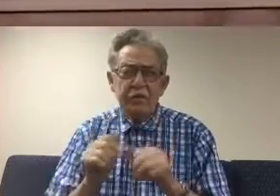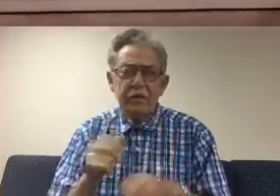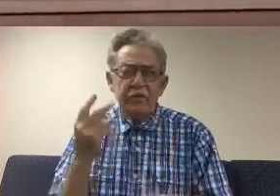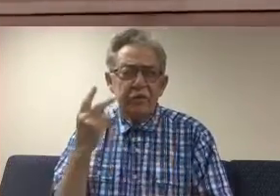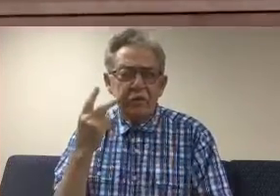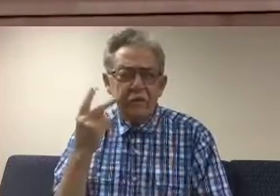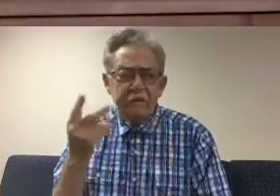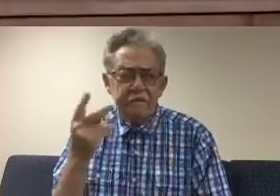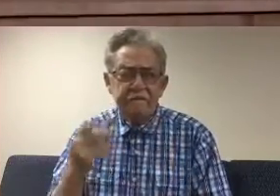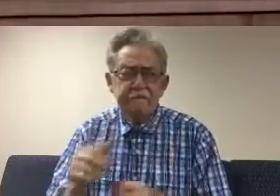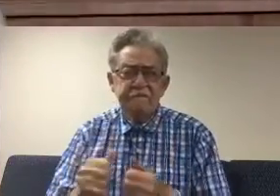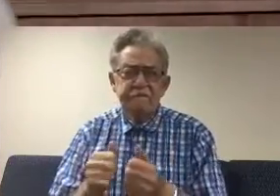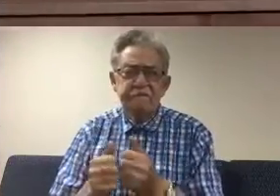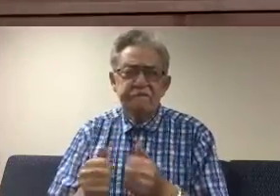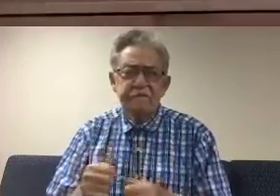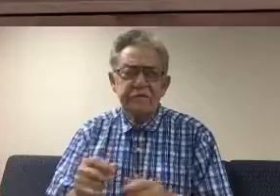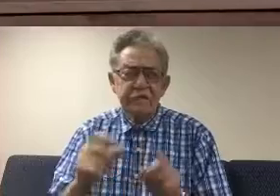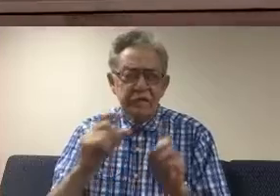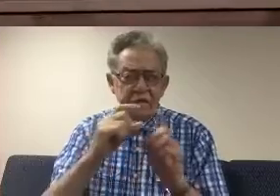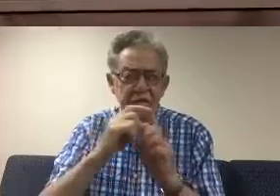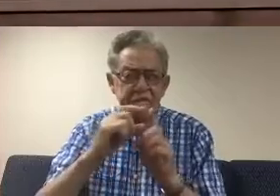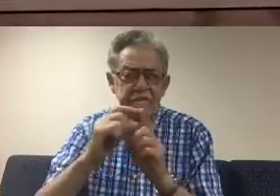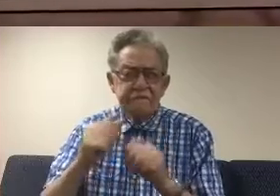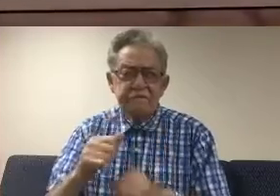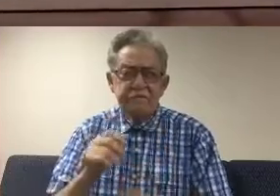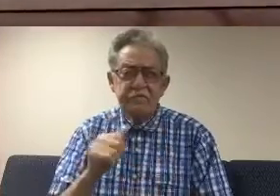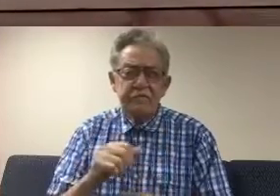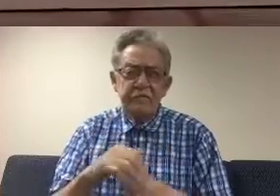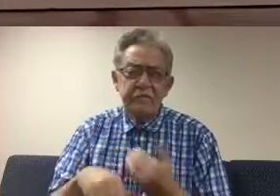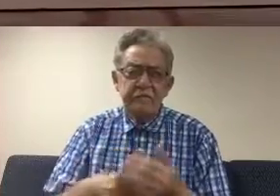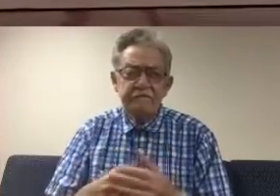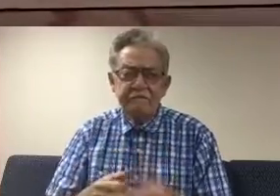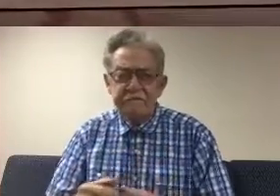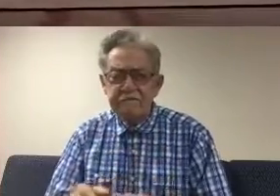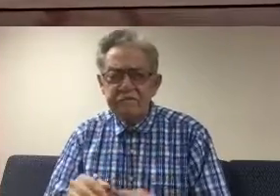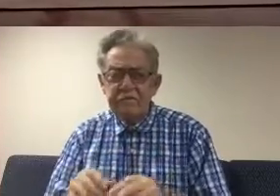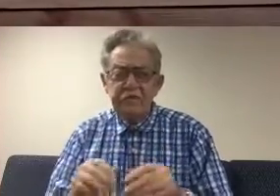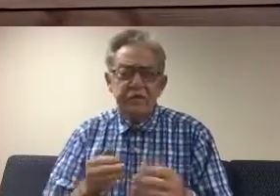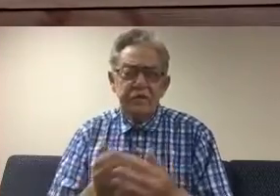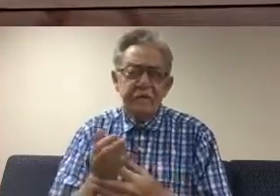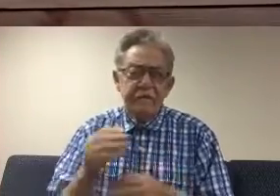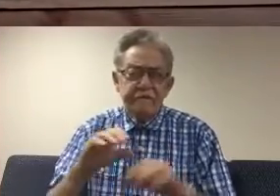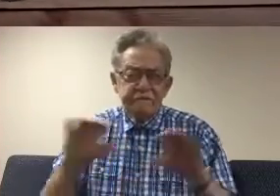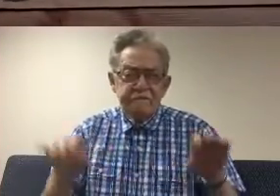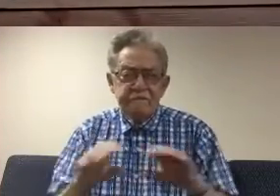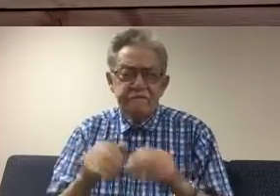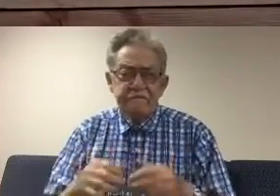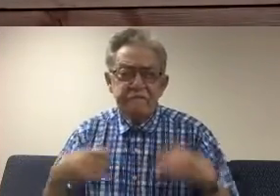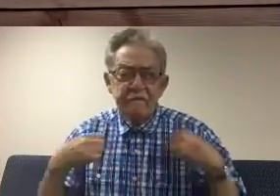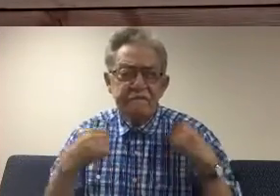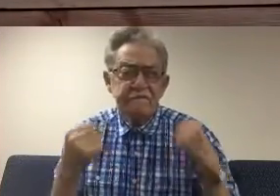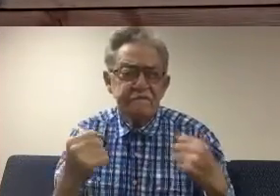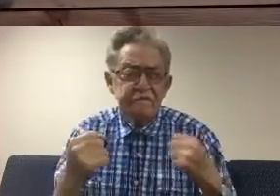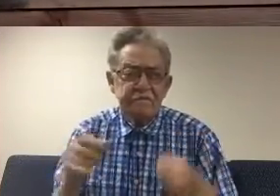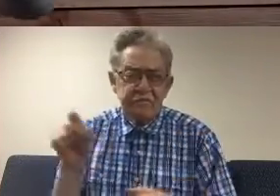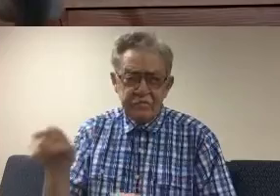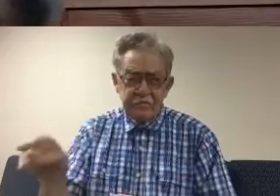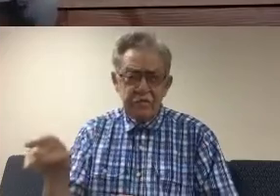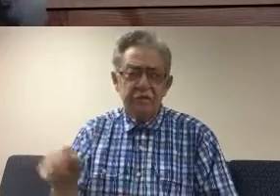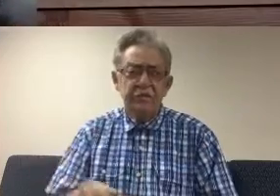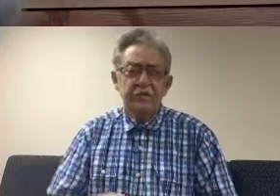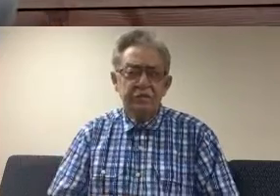see, with all these words and all of this posting that you're doing, I want to see if there's any power there, if there's